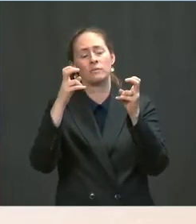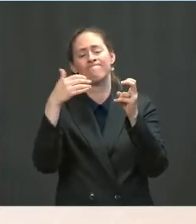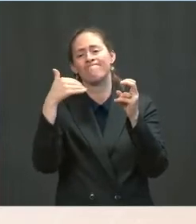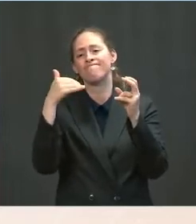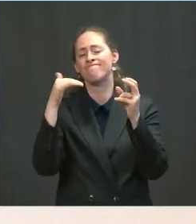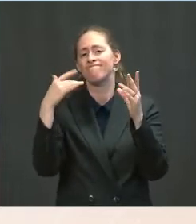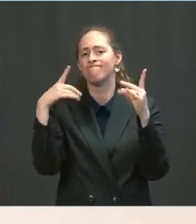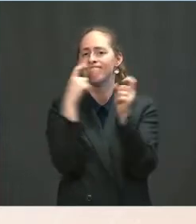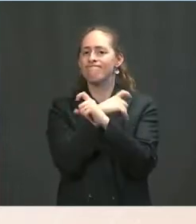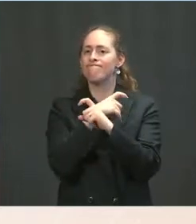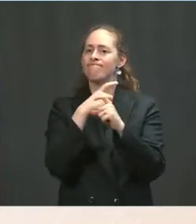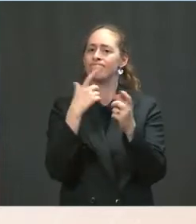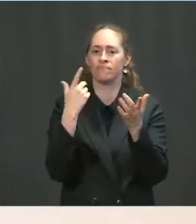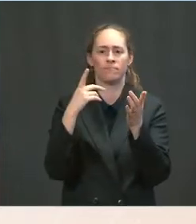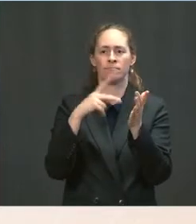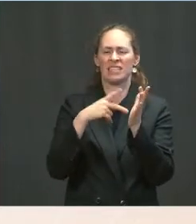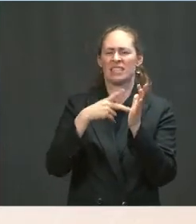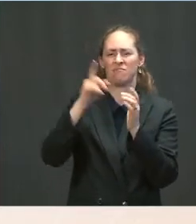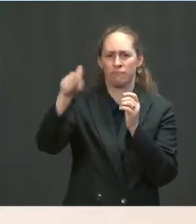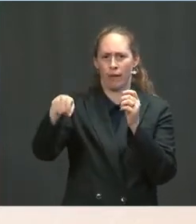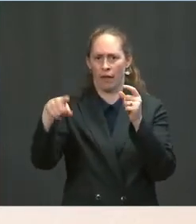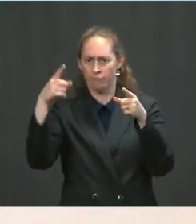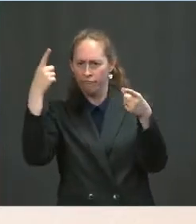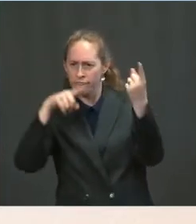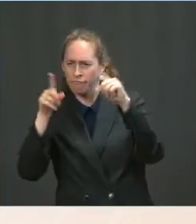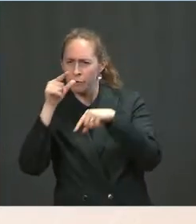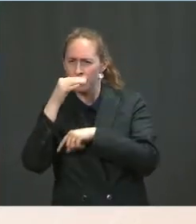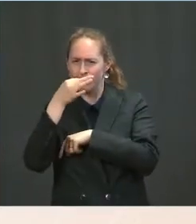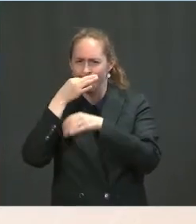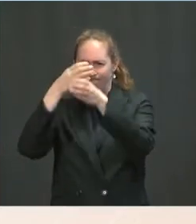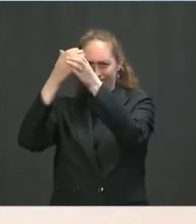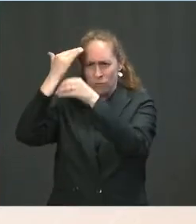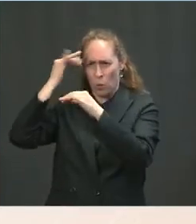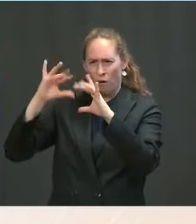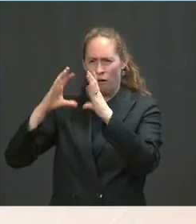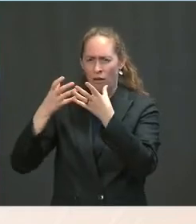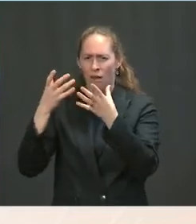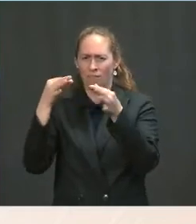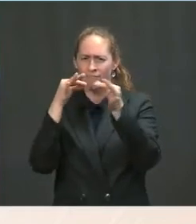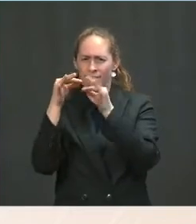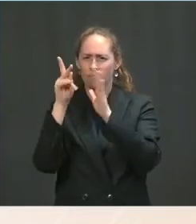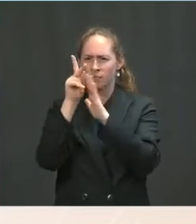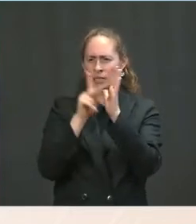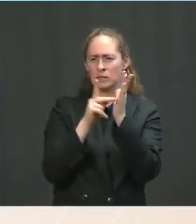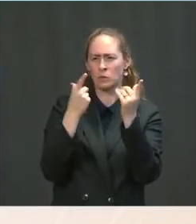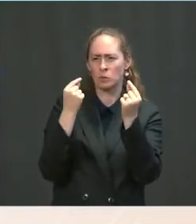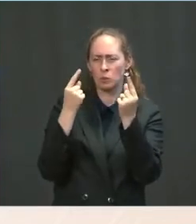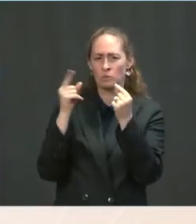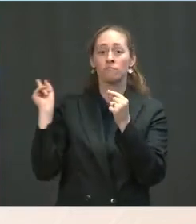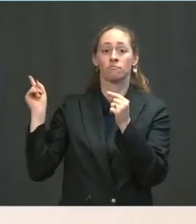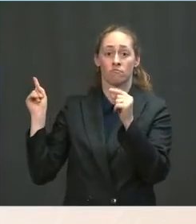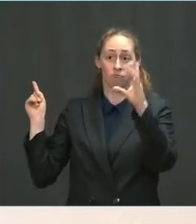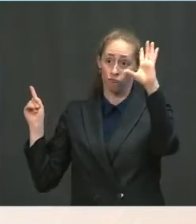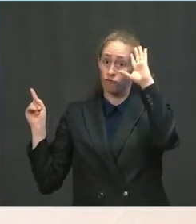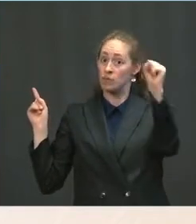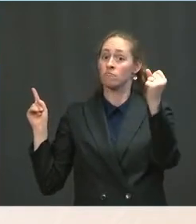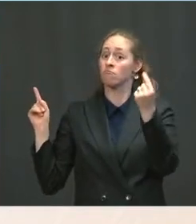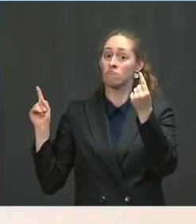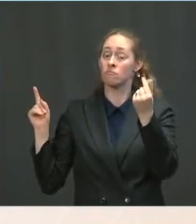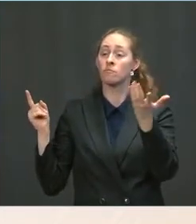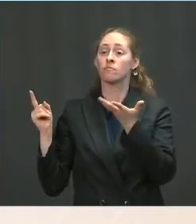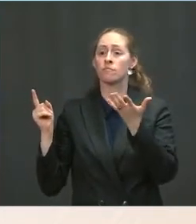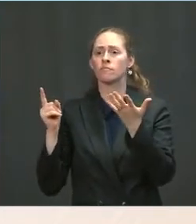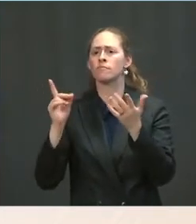experts that will help to inform the administration's policy. So at the president's direction, the Department of Treasury and State will form a